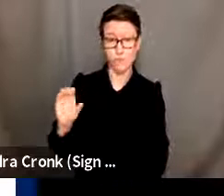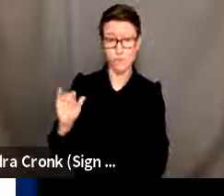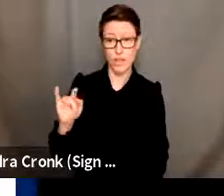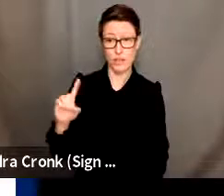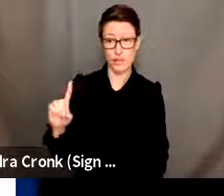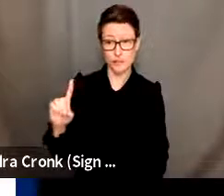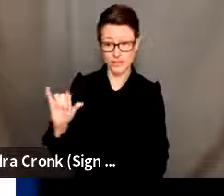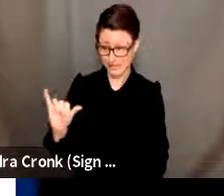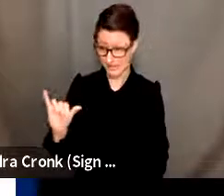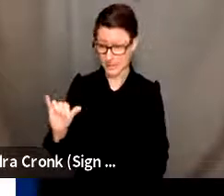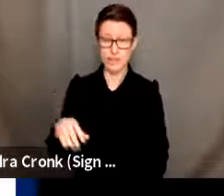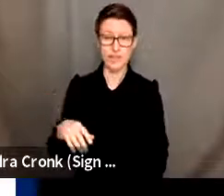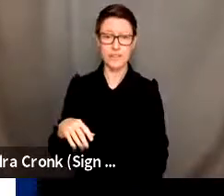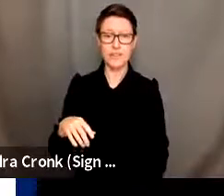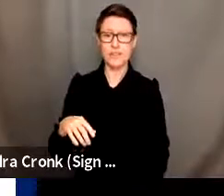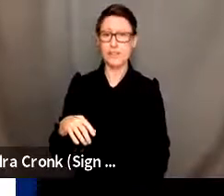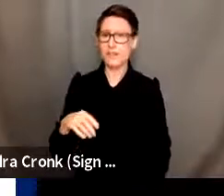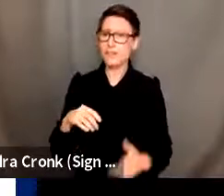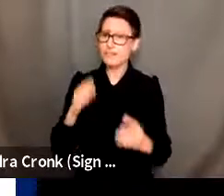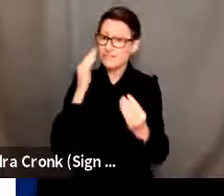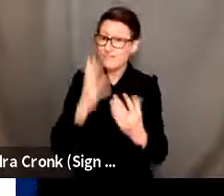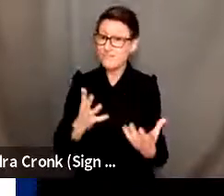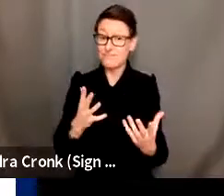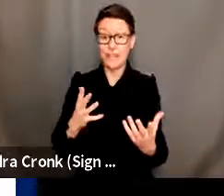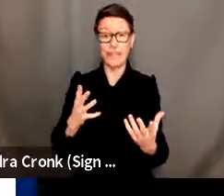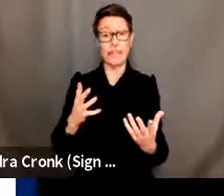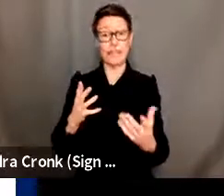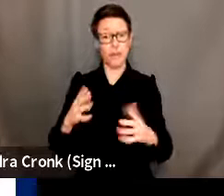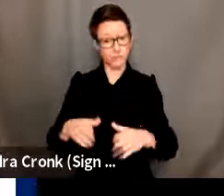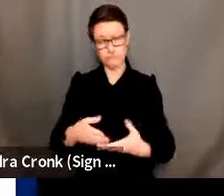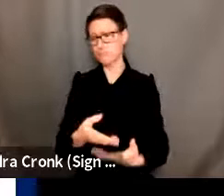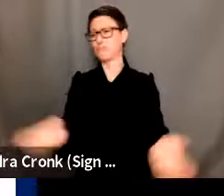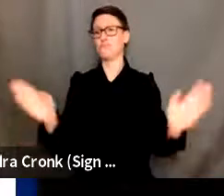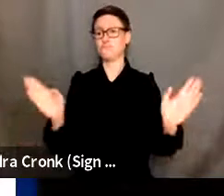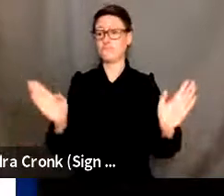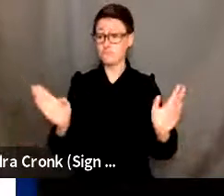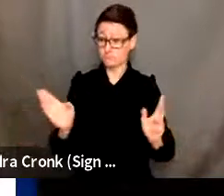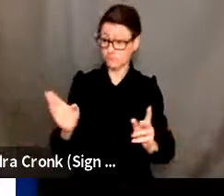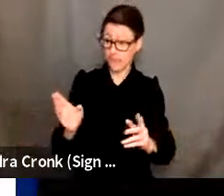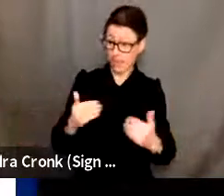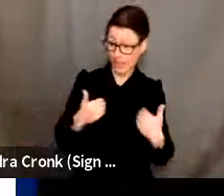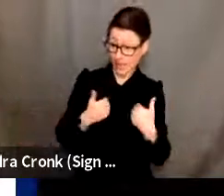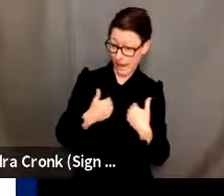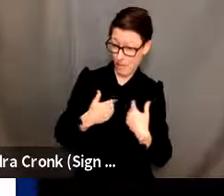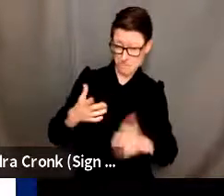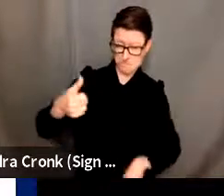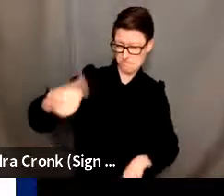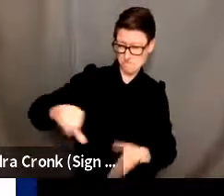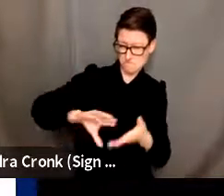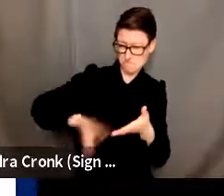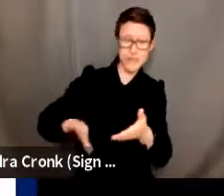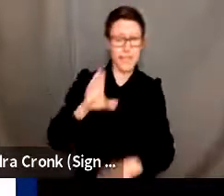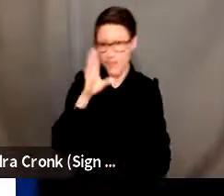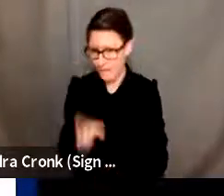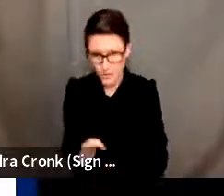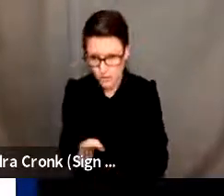most important thing is that we are an open door shelter. We do not turn animals away ever. We take in pets, barn